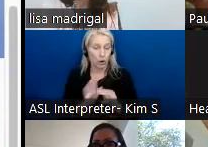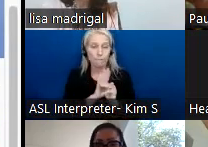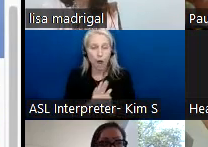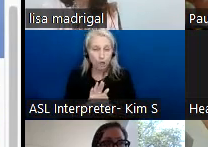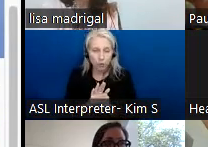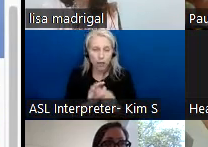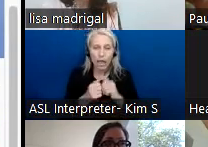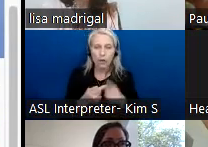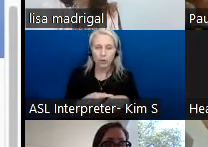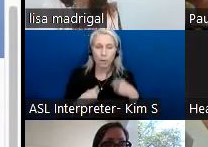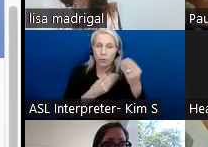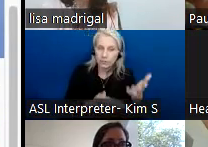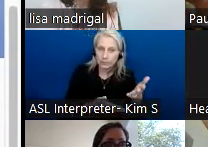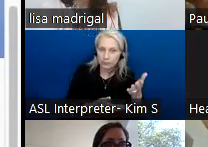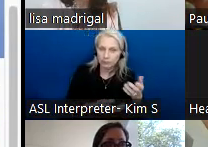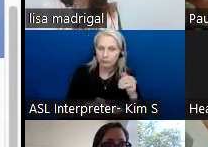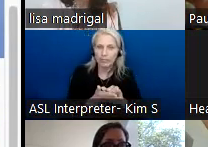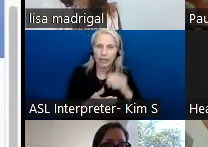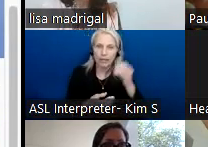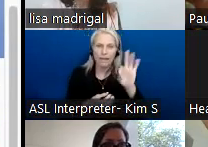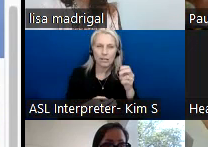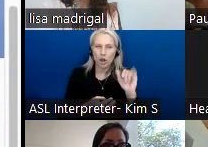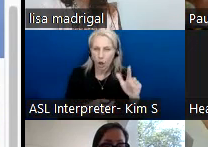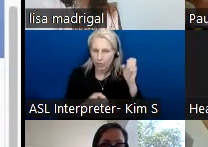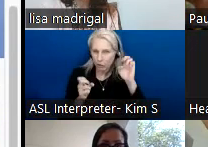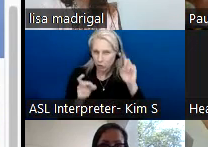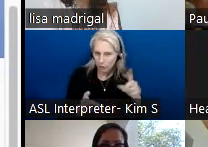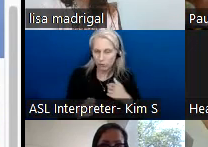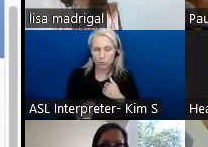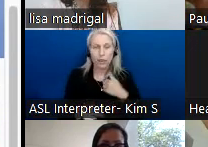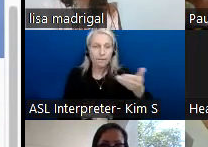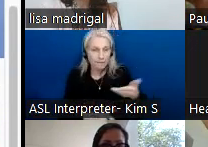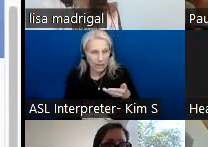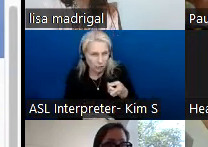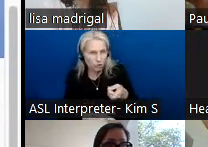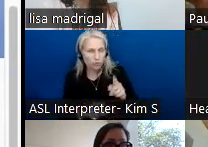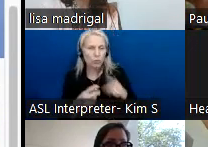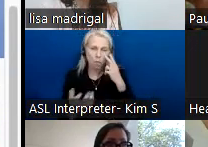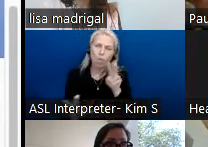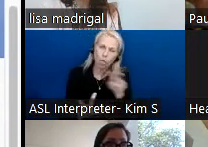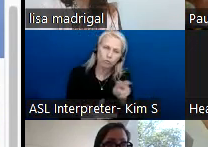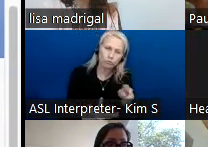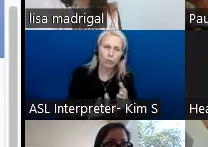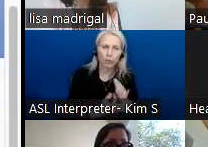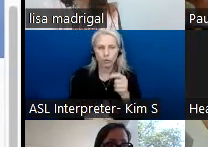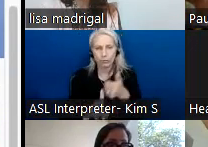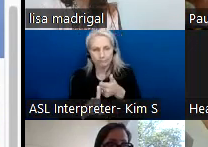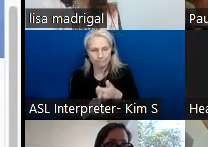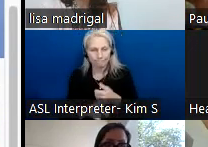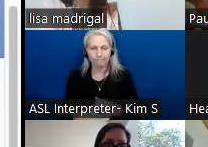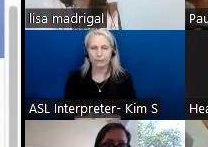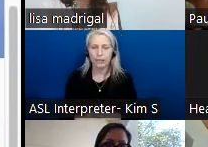to present fentanyl education. I'm not going to go through it. Again, we invite you to go through it, but I do want to point out